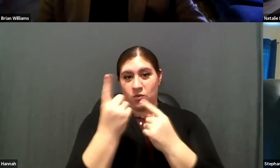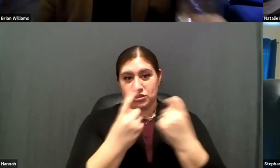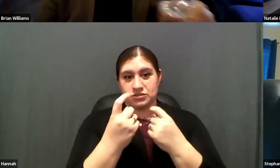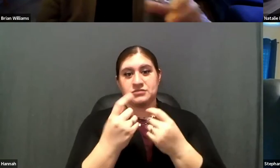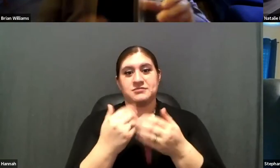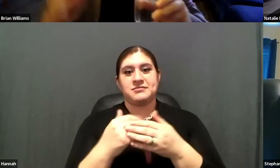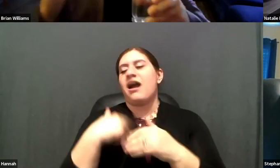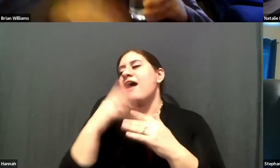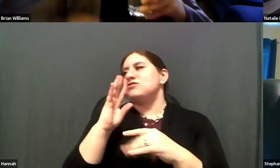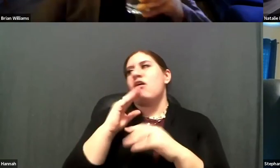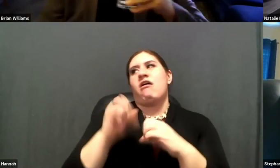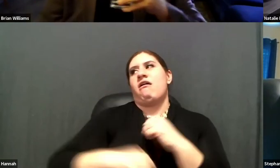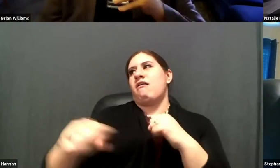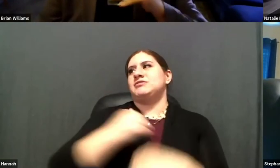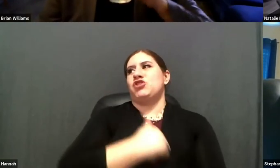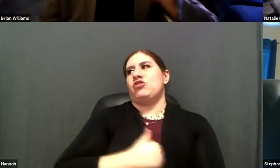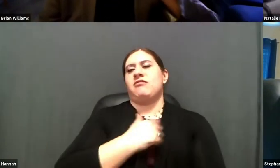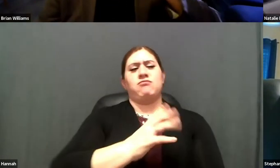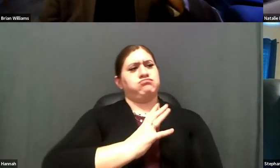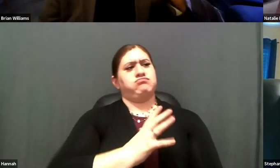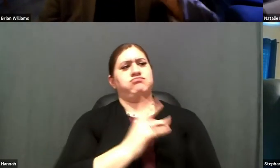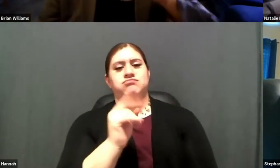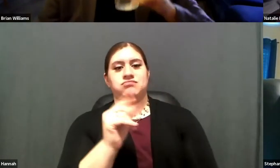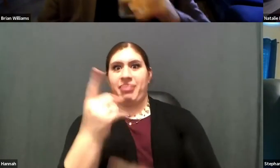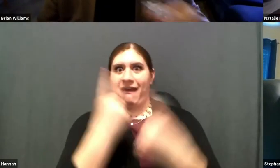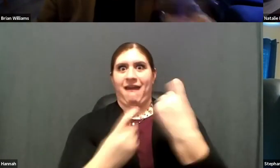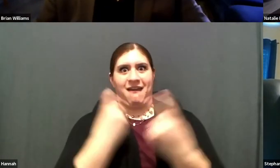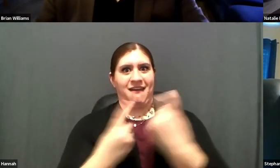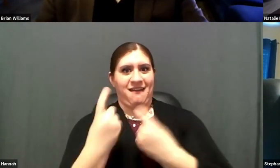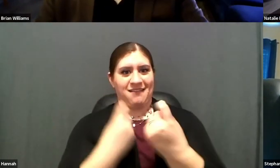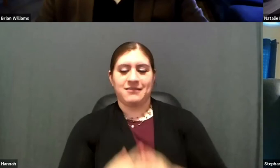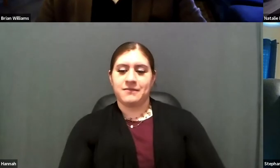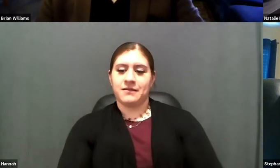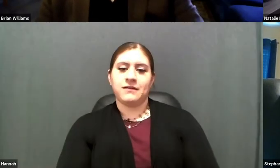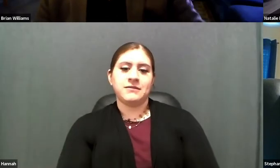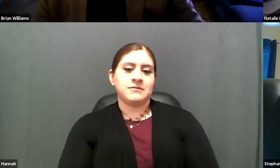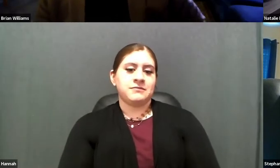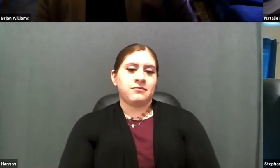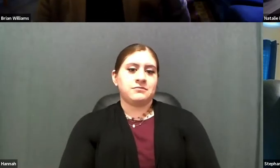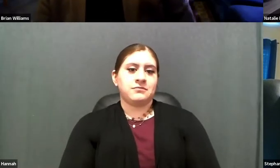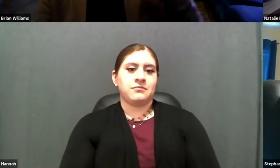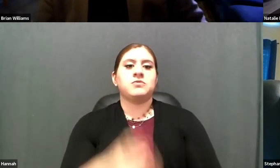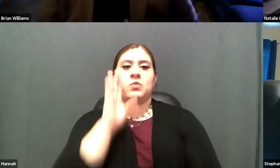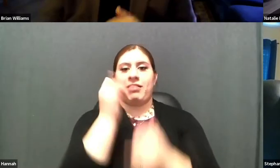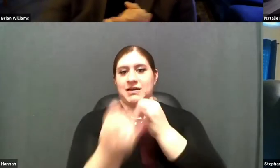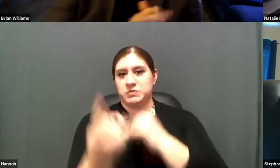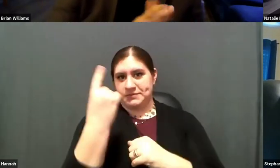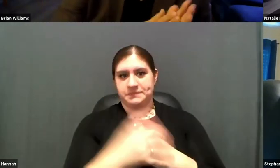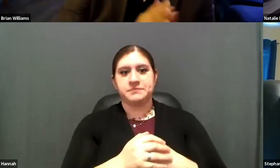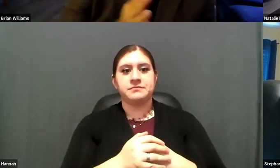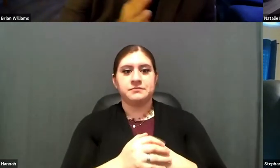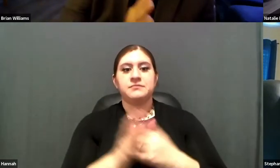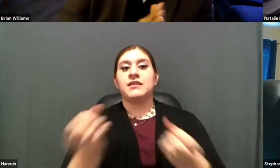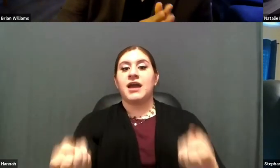ahead and close. I talked too long there. I'm sorry. I mean, I don't even know. They just keep coming through. but this will be the last one. So how